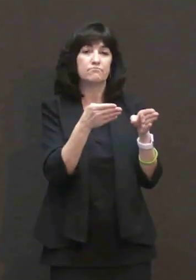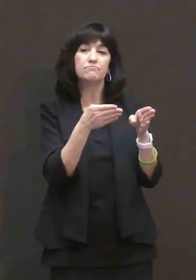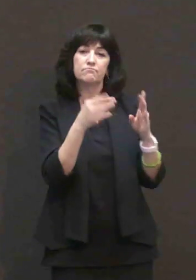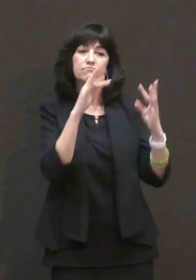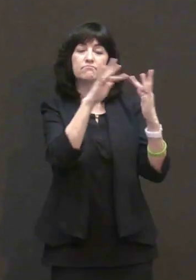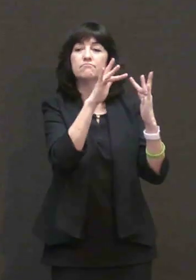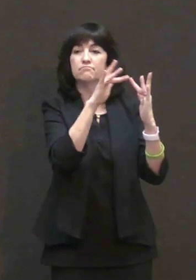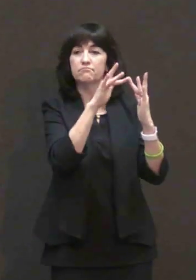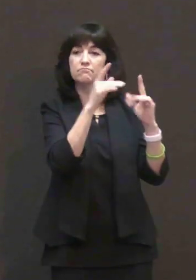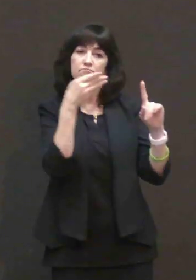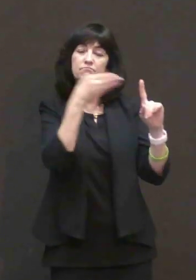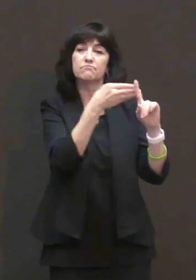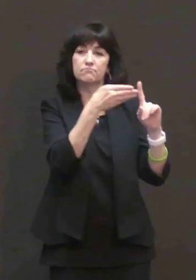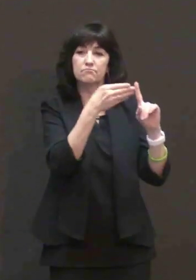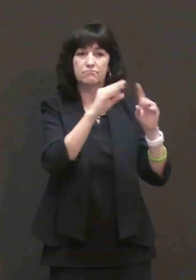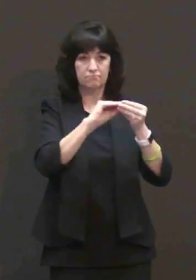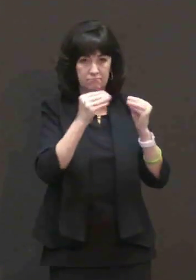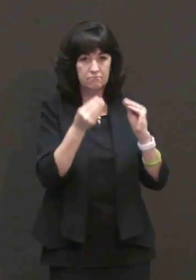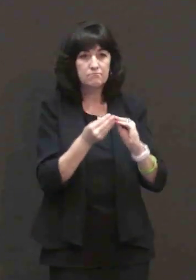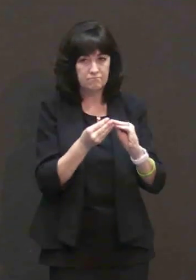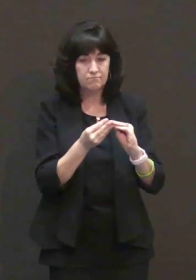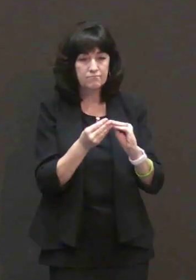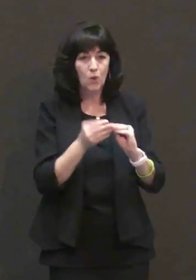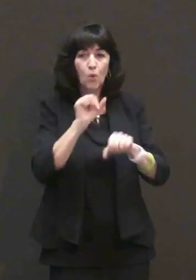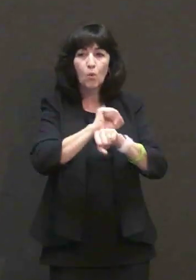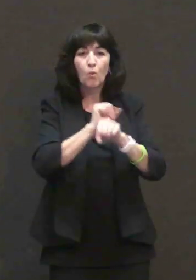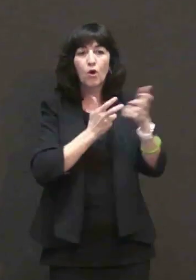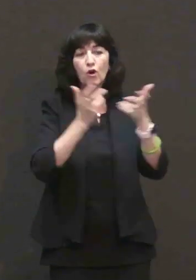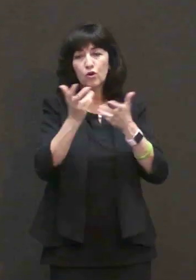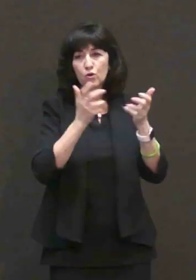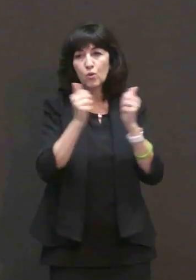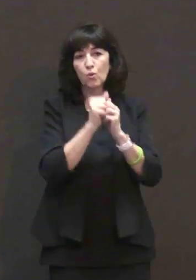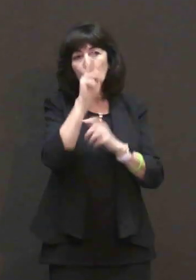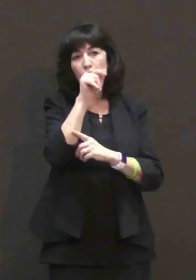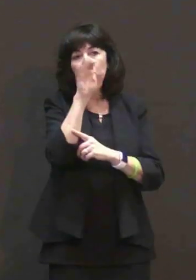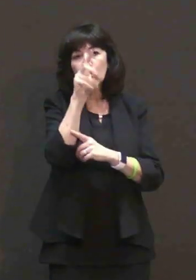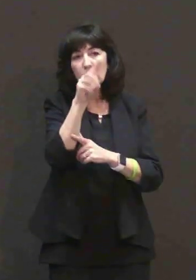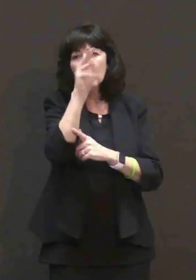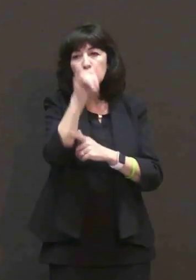with Donna Schneider-White over at the United Way and her group.